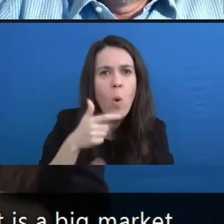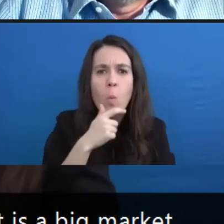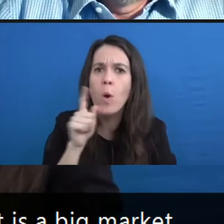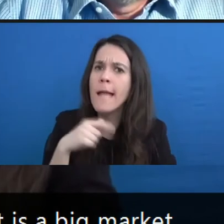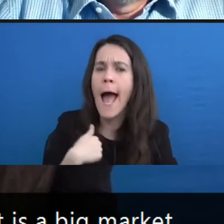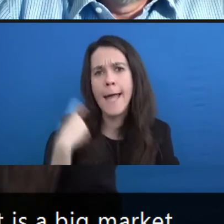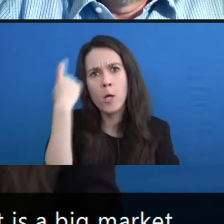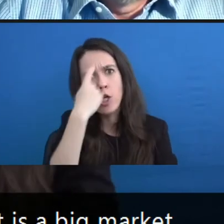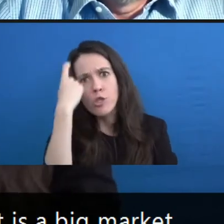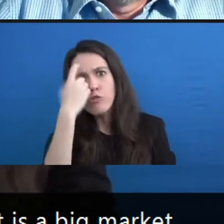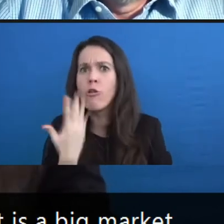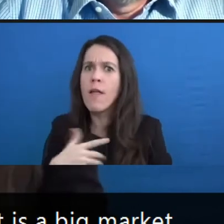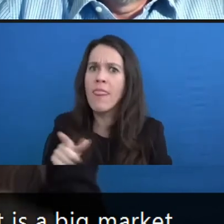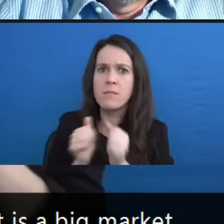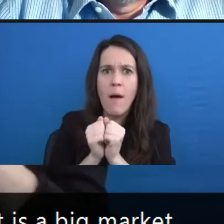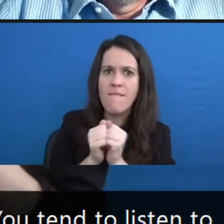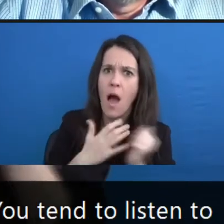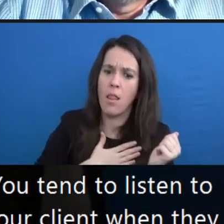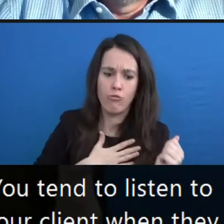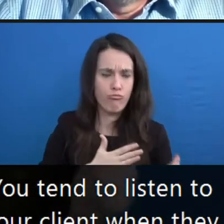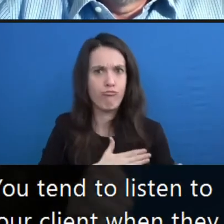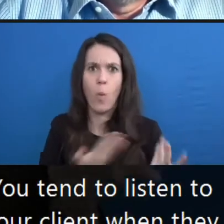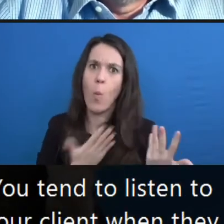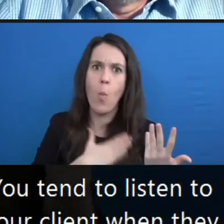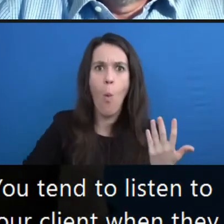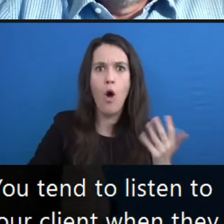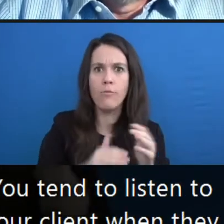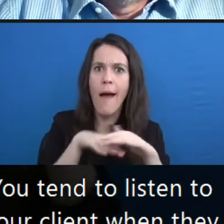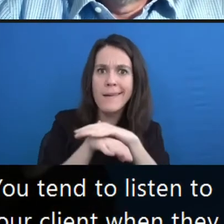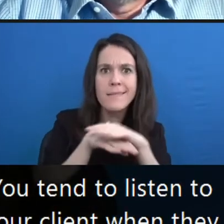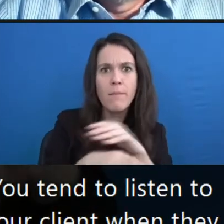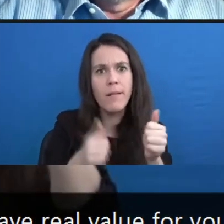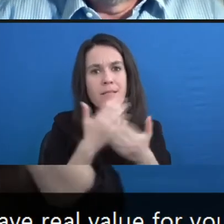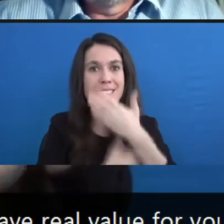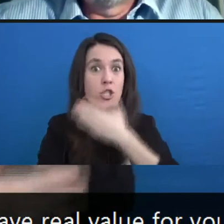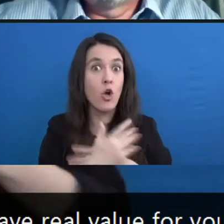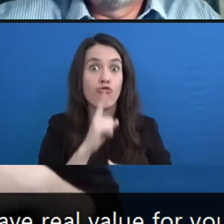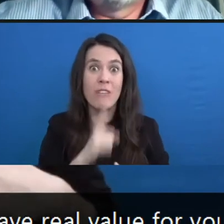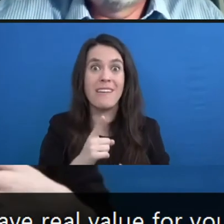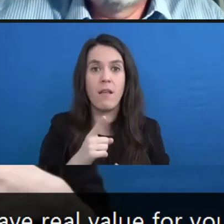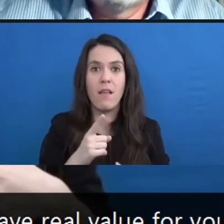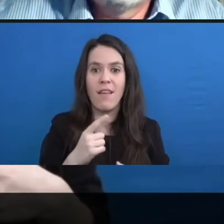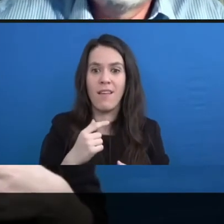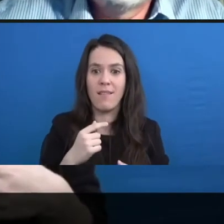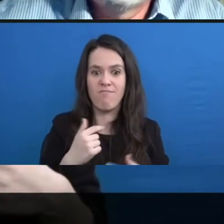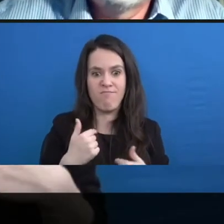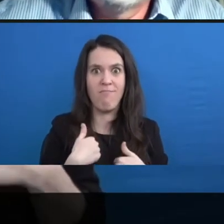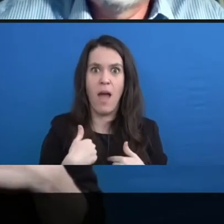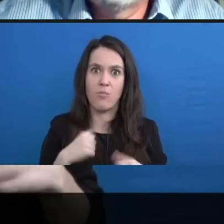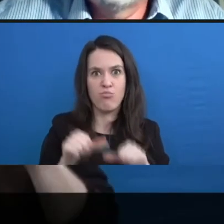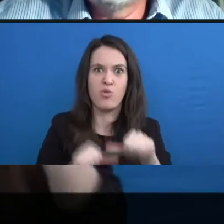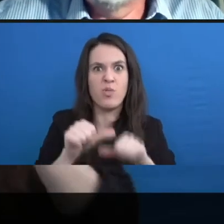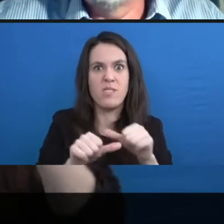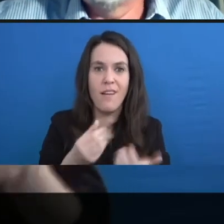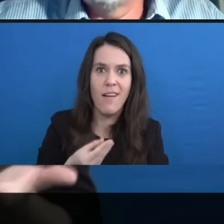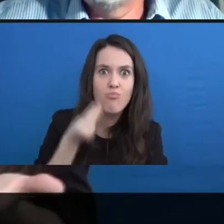real value for you, and you want to make sure that you will satisfy them. So if our procurement team clearly says, okay, your products are